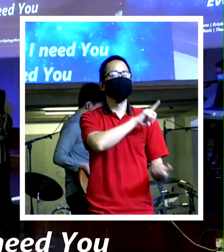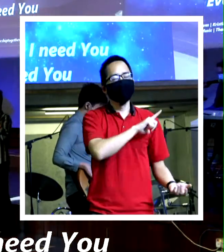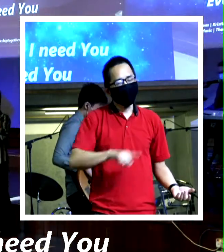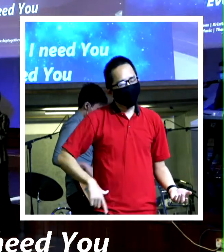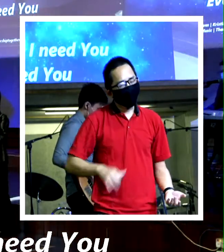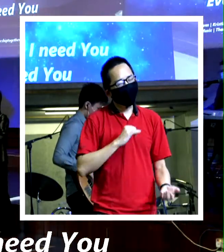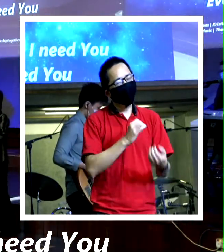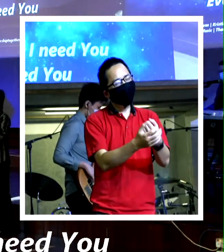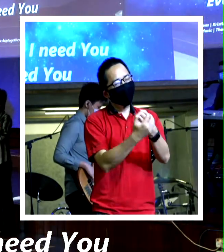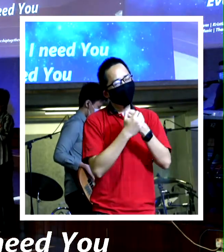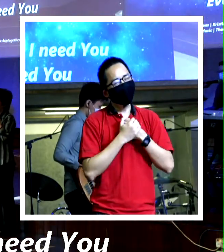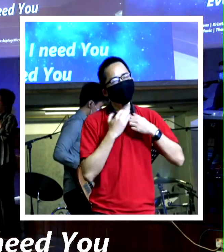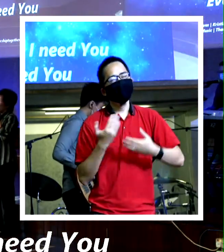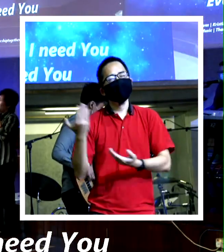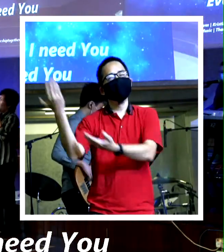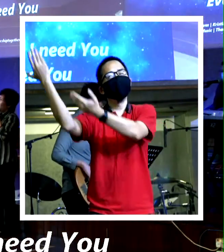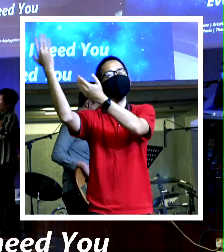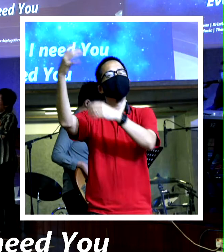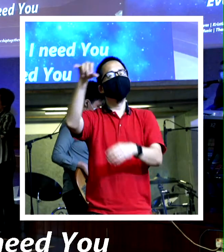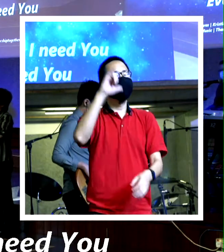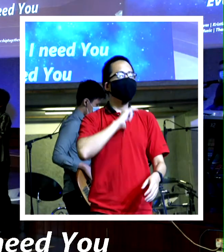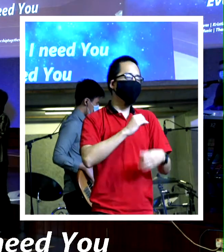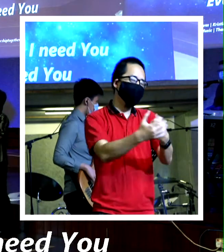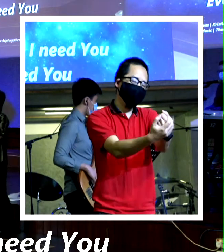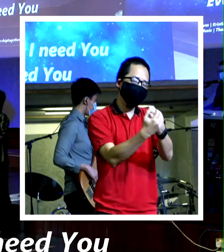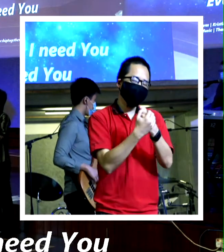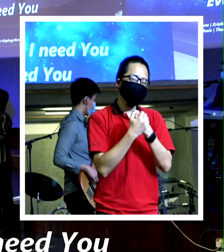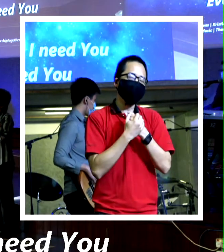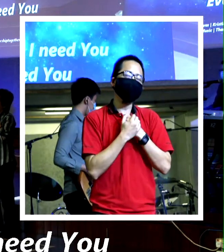Lord, I need you. Oh, I